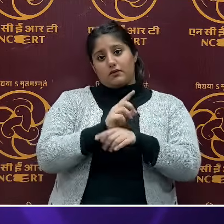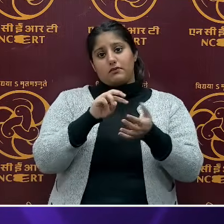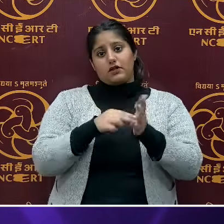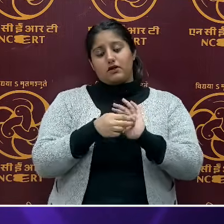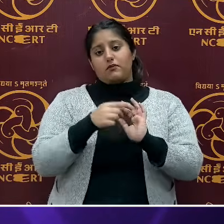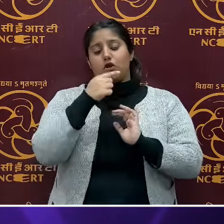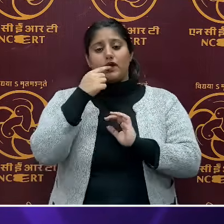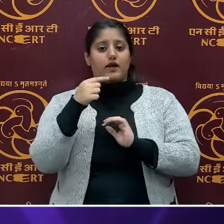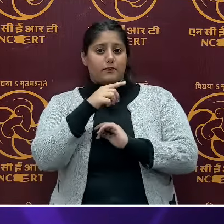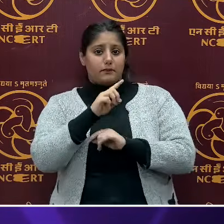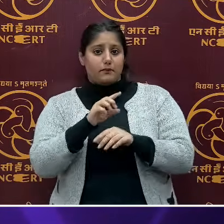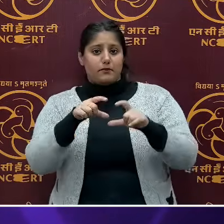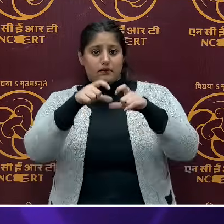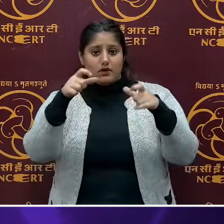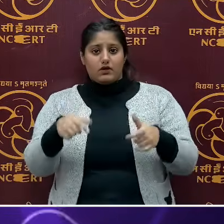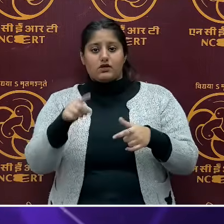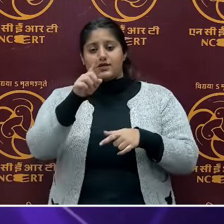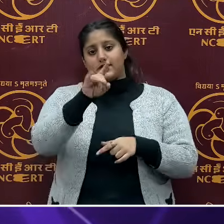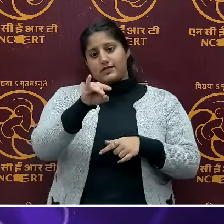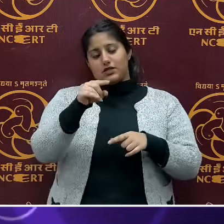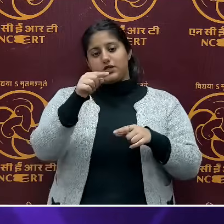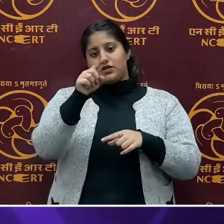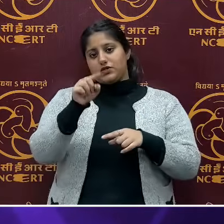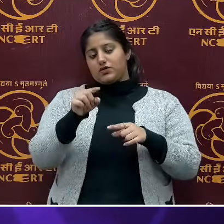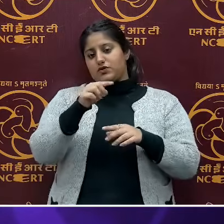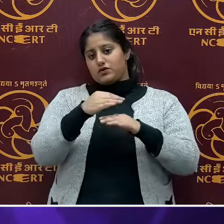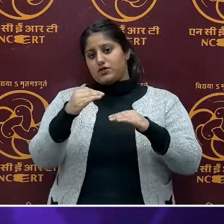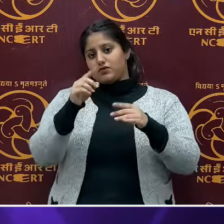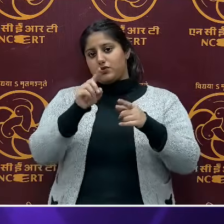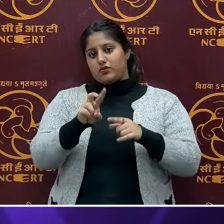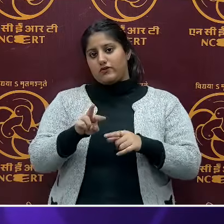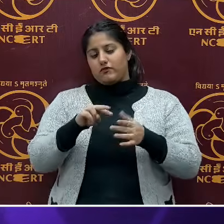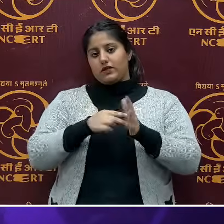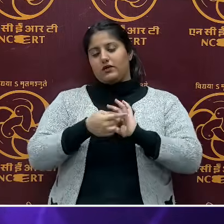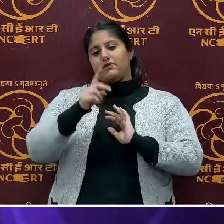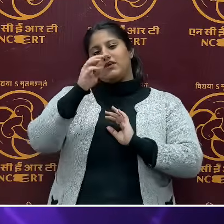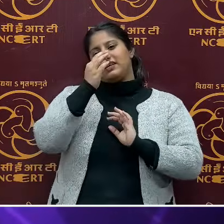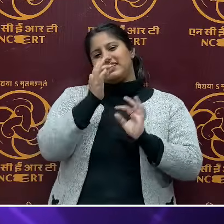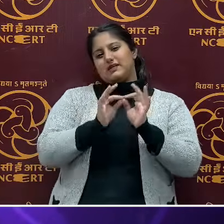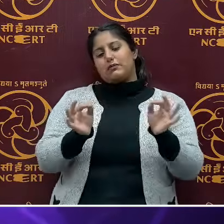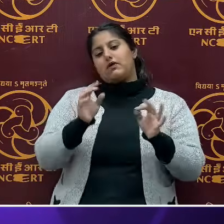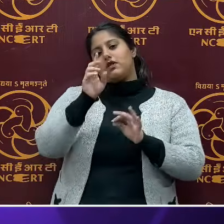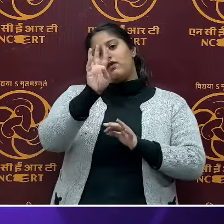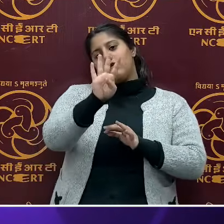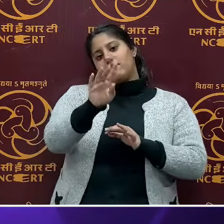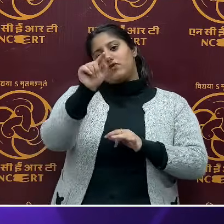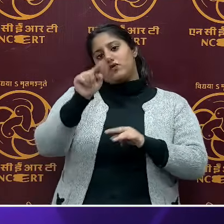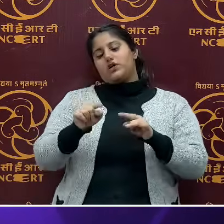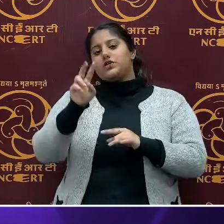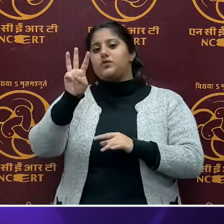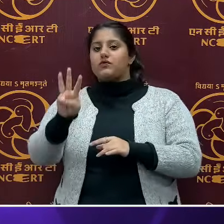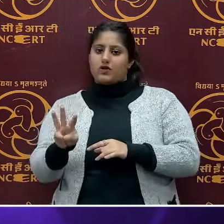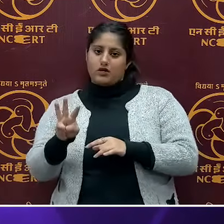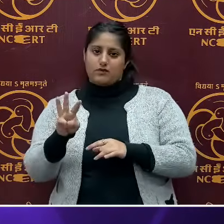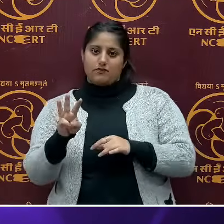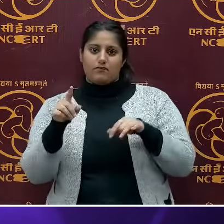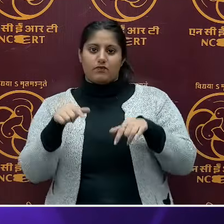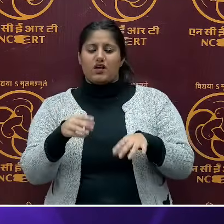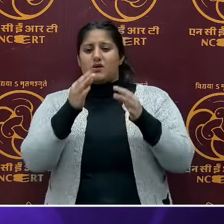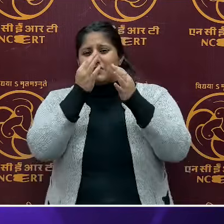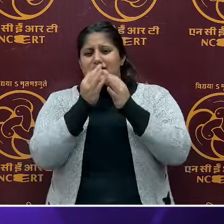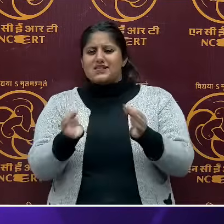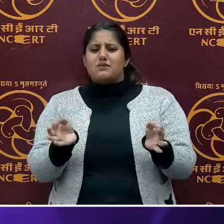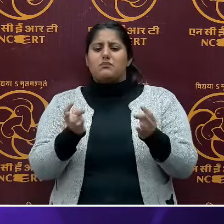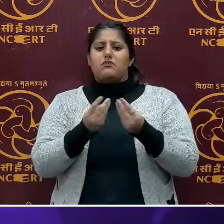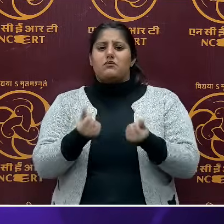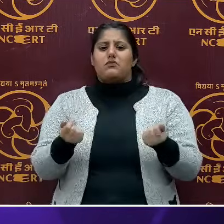red bricks is 16 is to 12. Simplest form is 4 is to 3. So in this way we can simply just count the